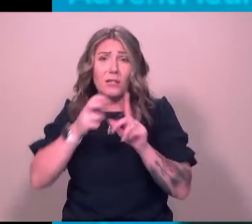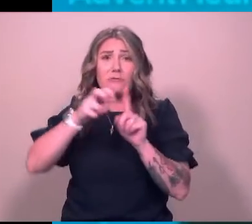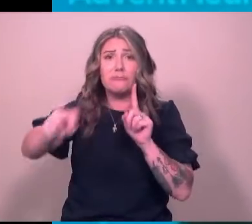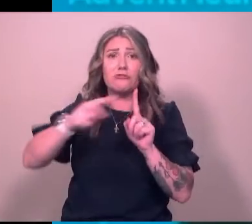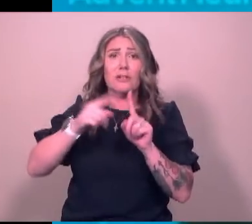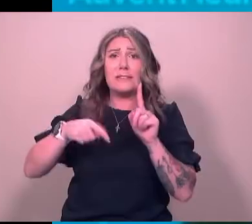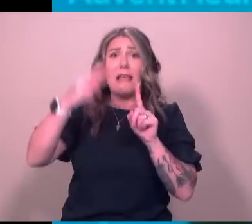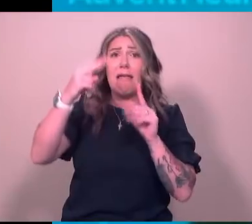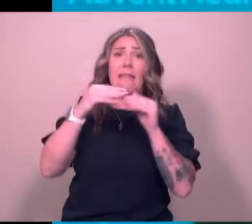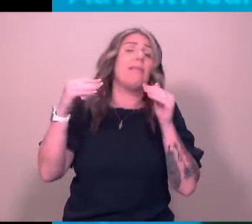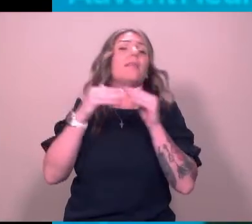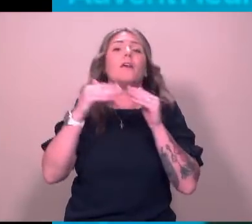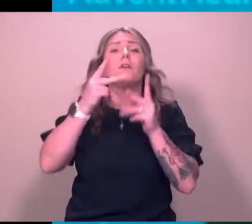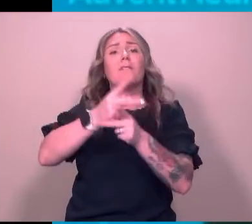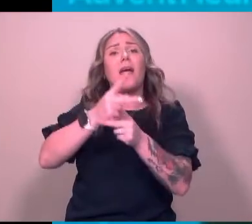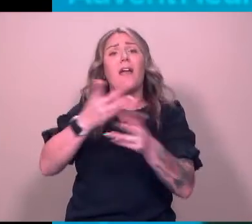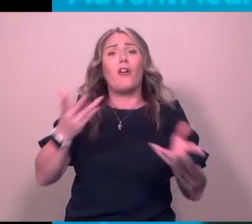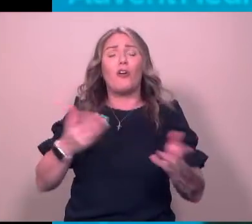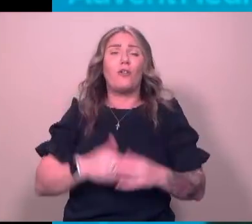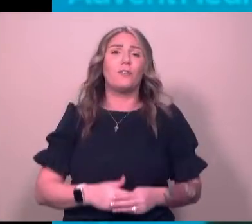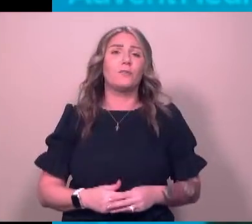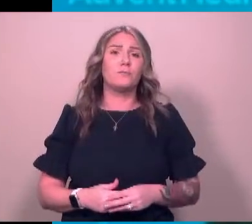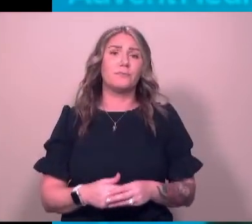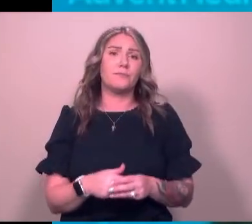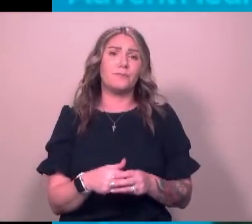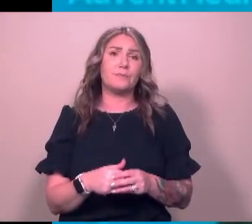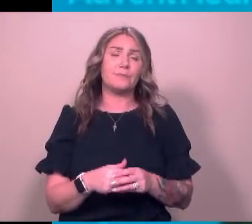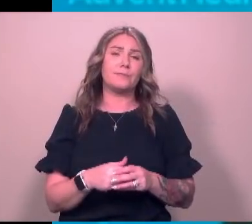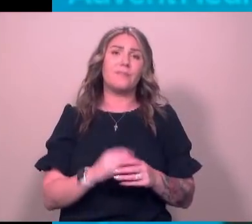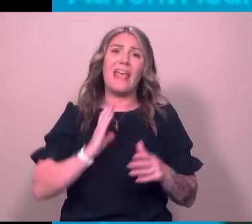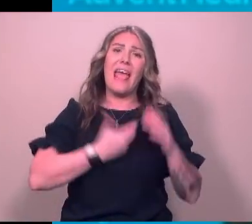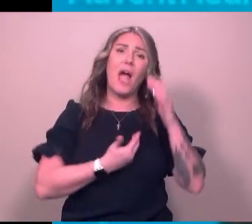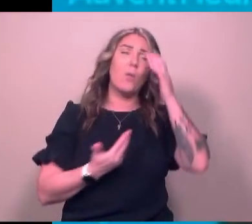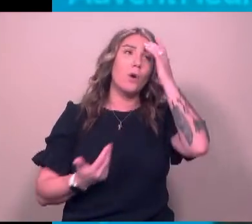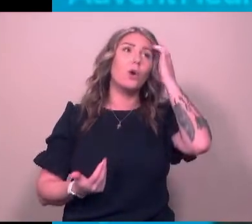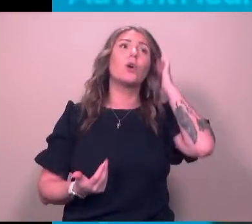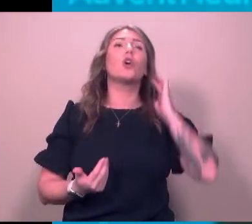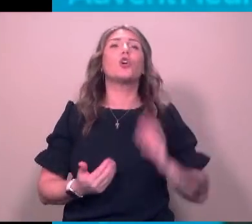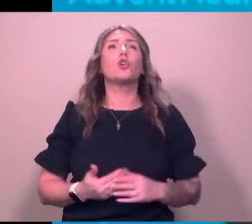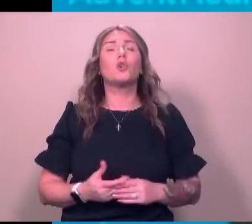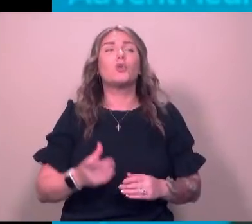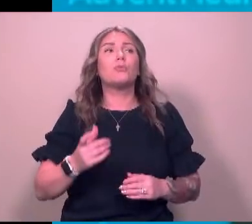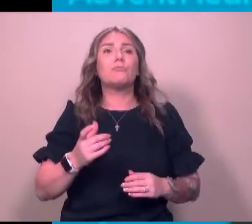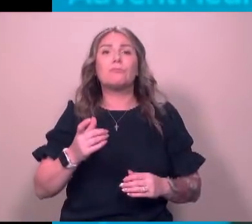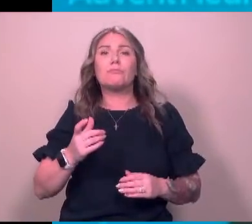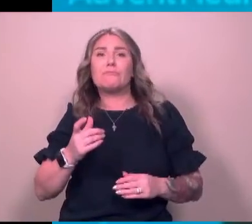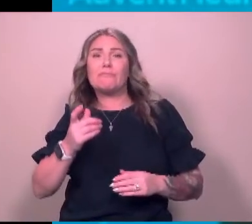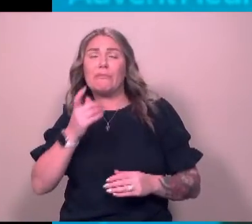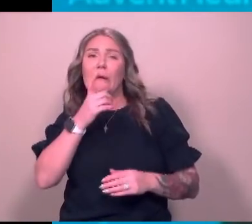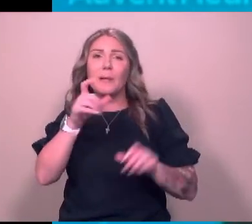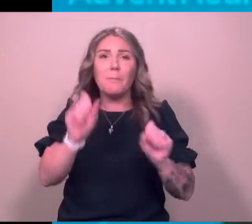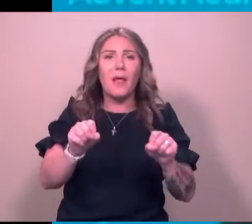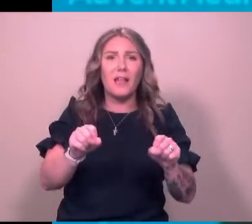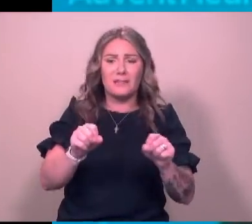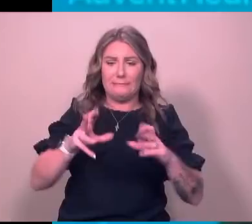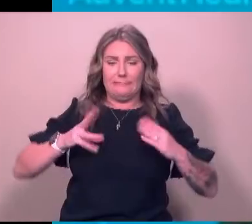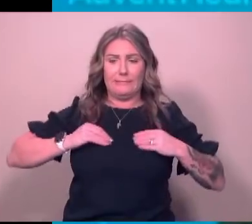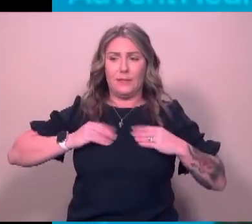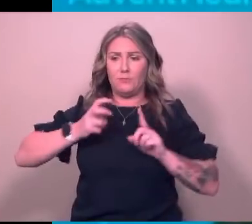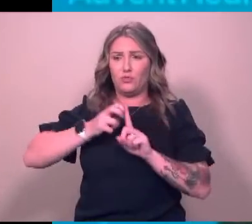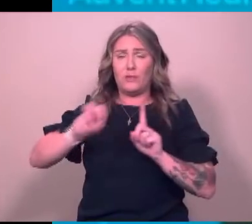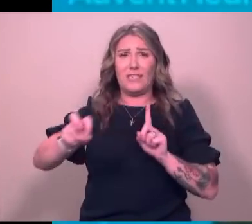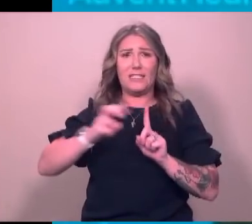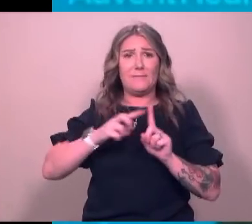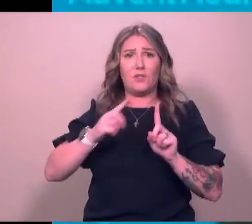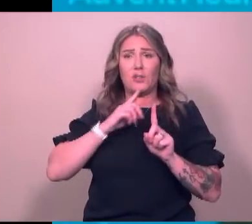higher level of care. So our inability to accept transfers extends beyond